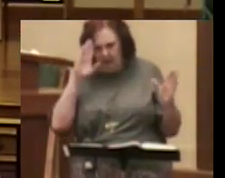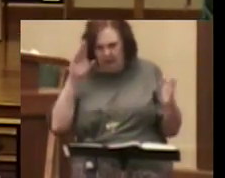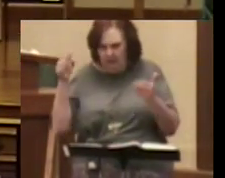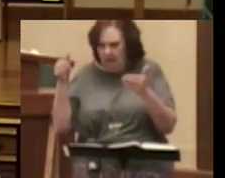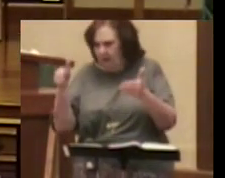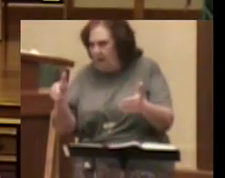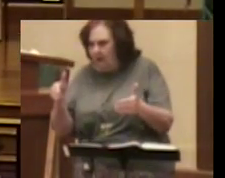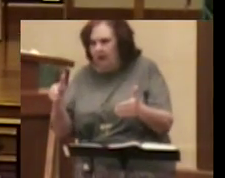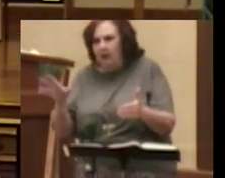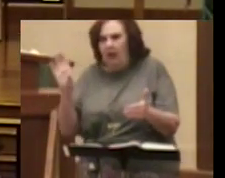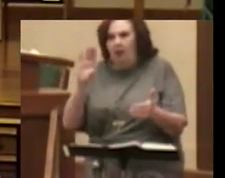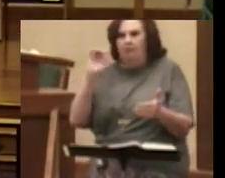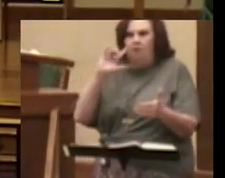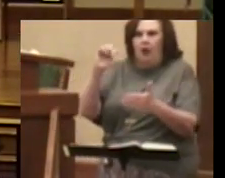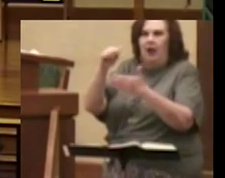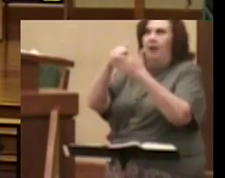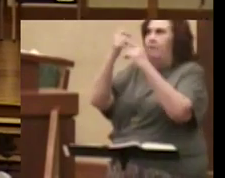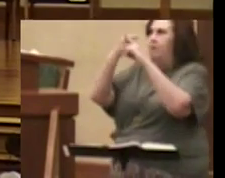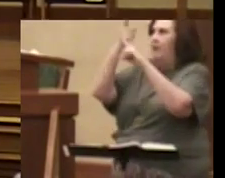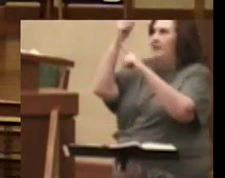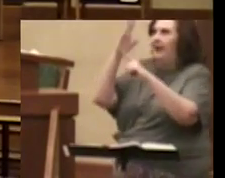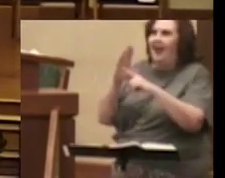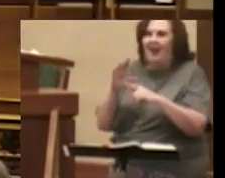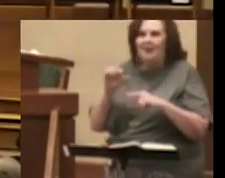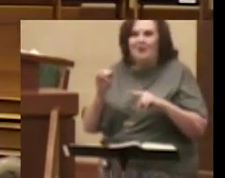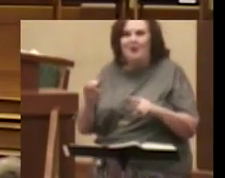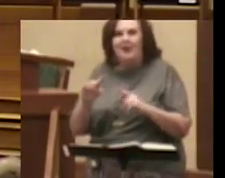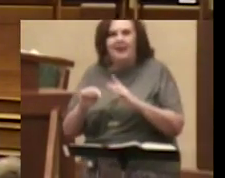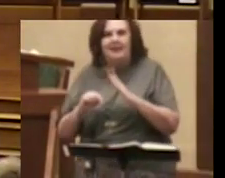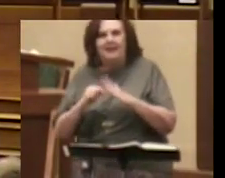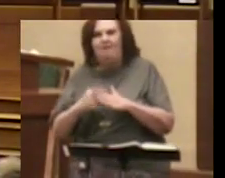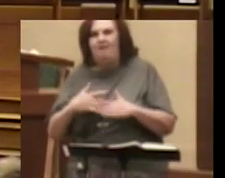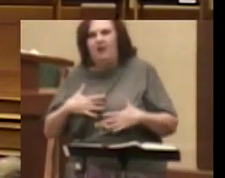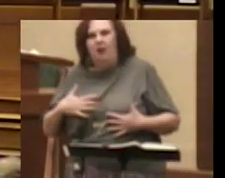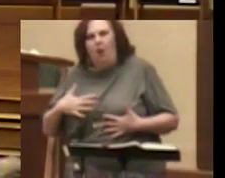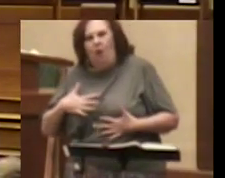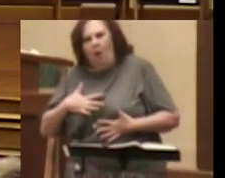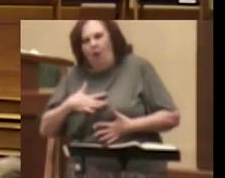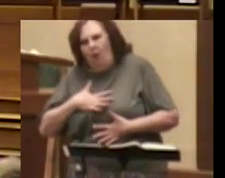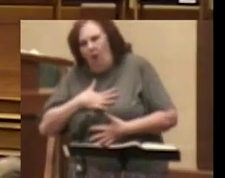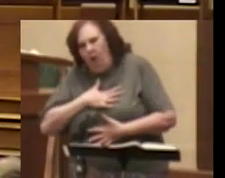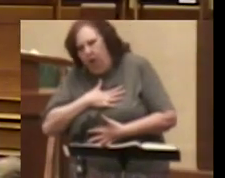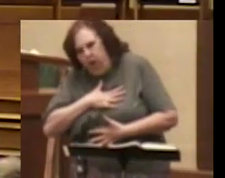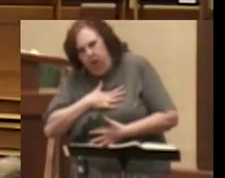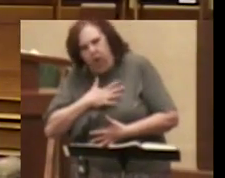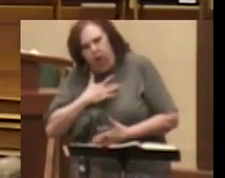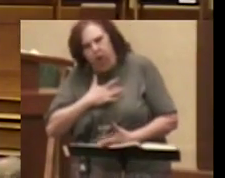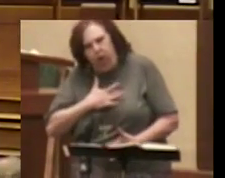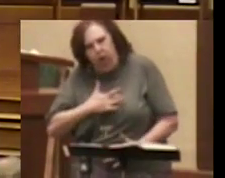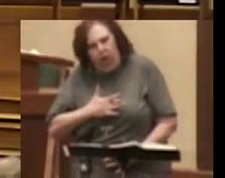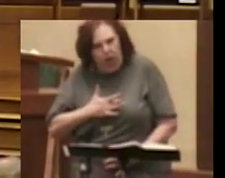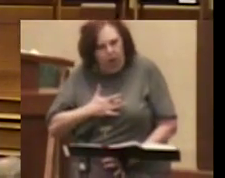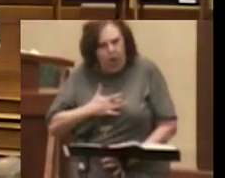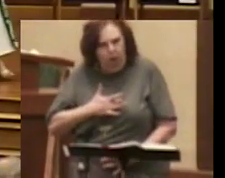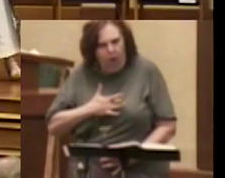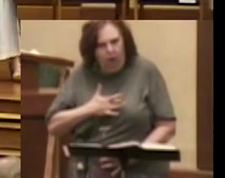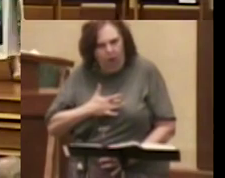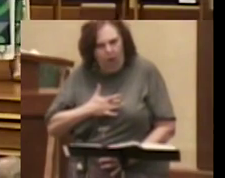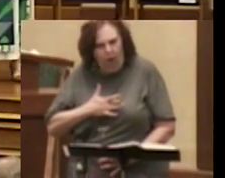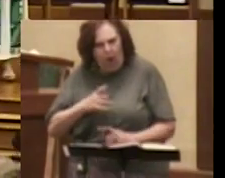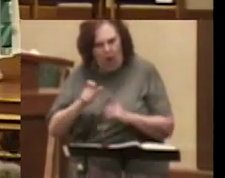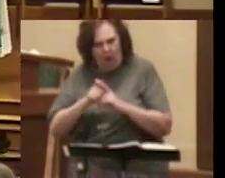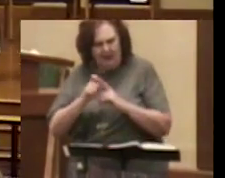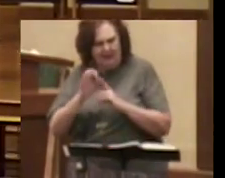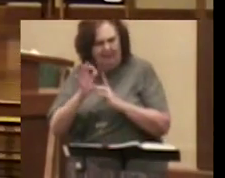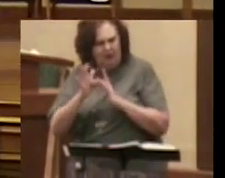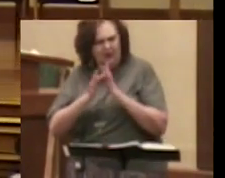of God, especially in times of anxiety. Matthew's gospel, these words of Jesus